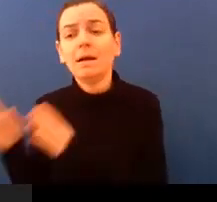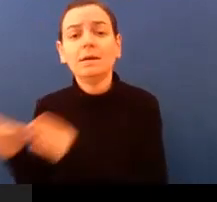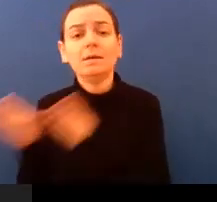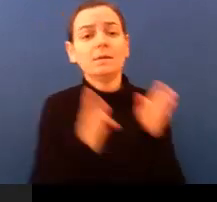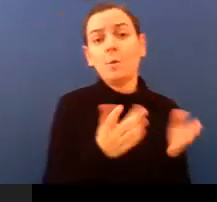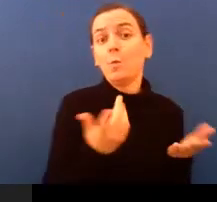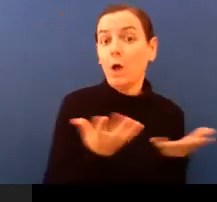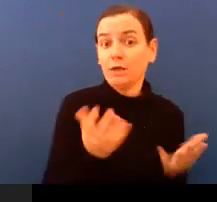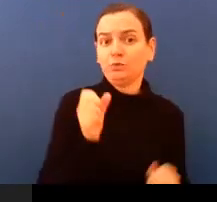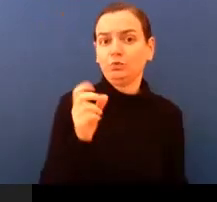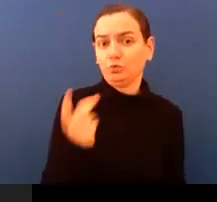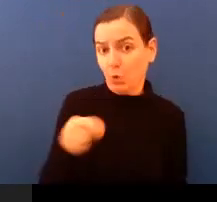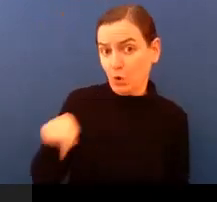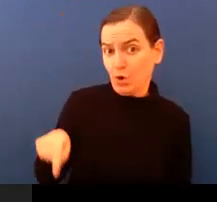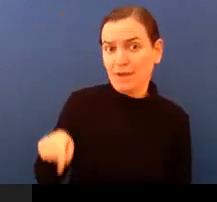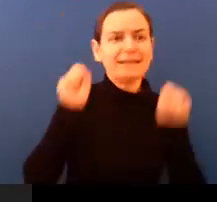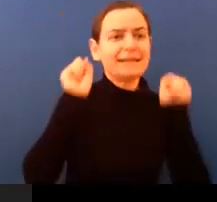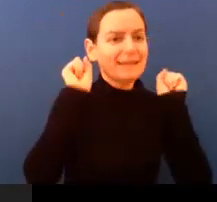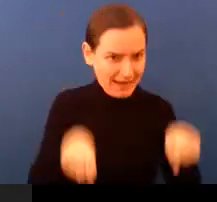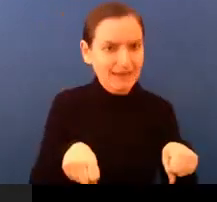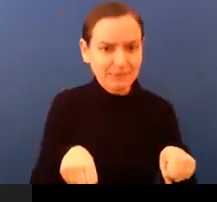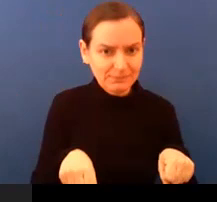What it can do though, is it can follow the